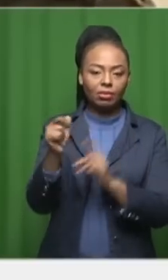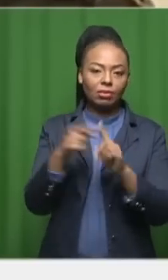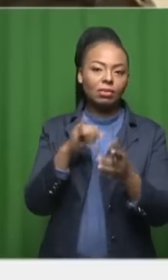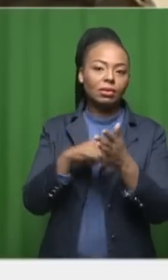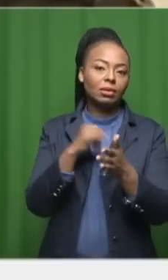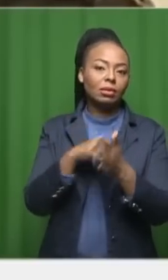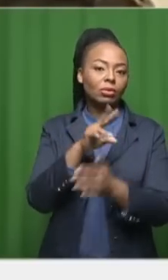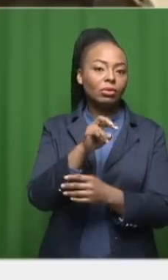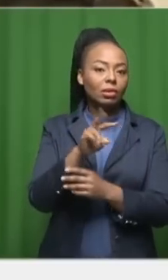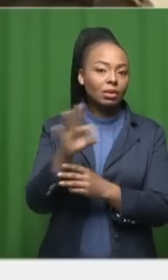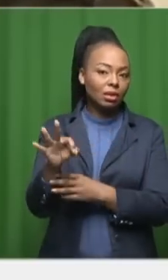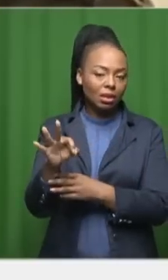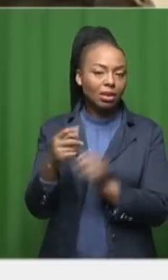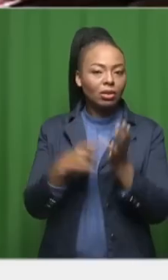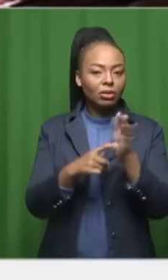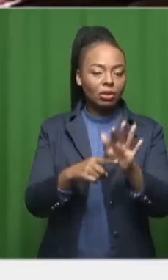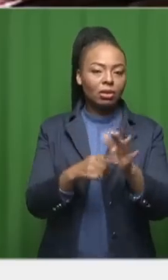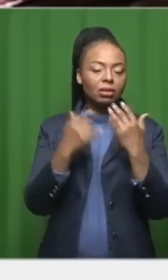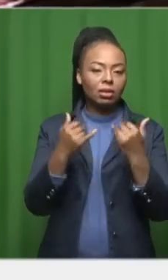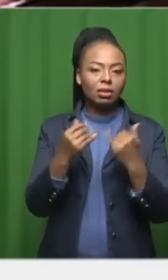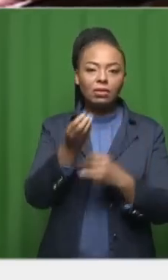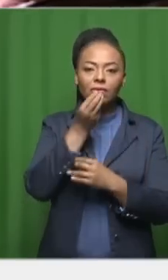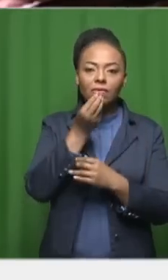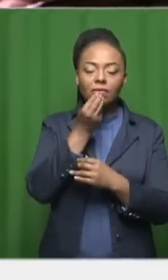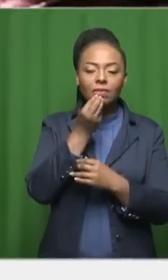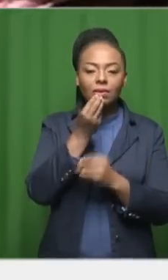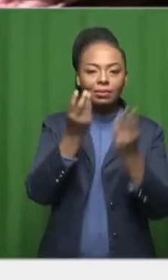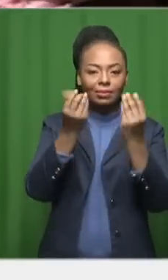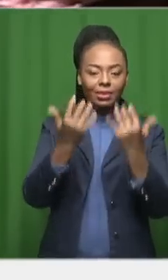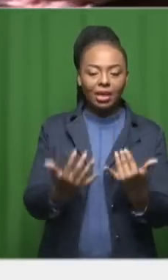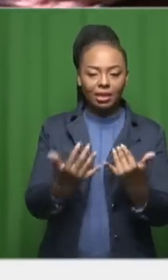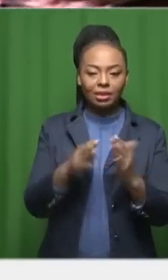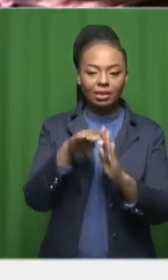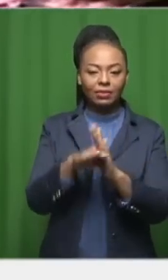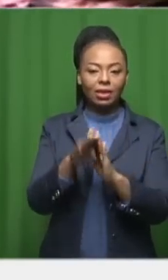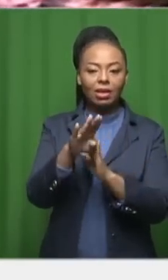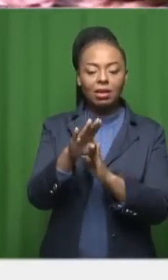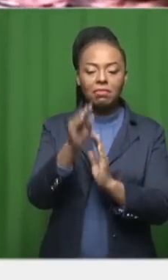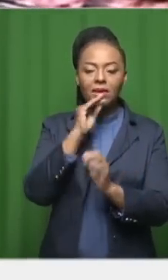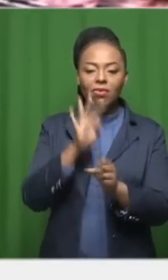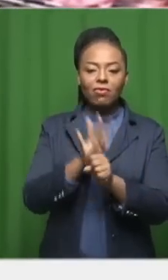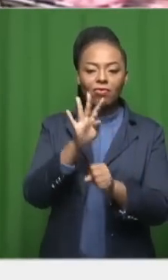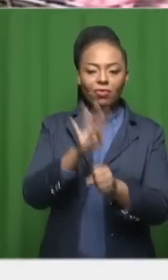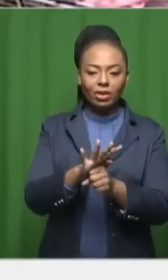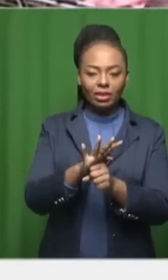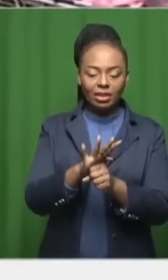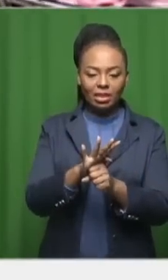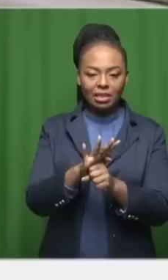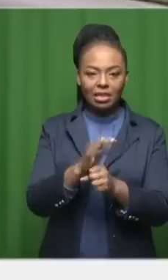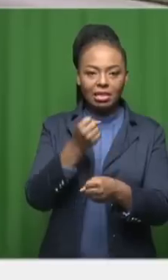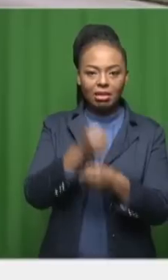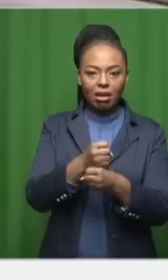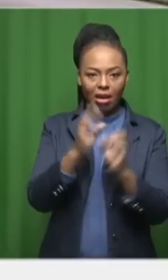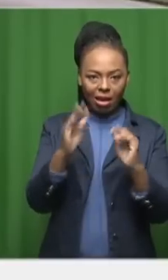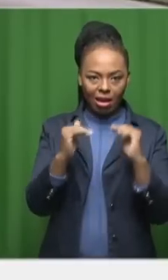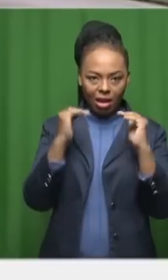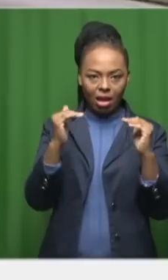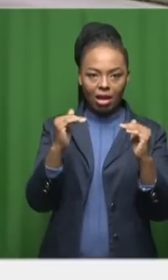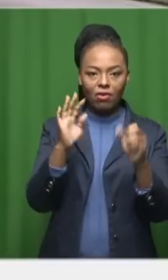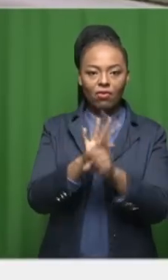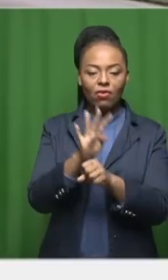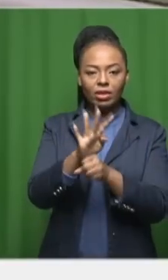2023 showed that food price inflation actually hit a 14-year high at 13.4%.